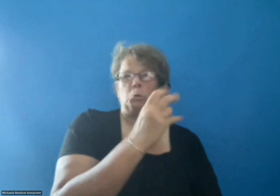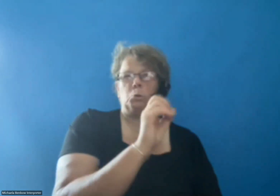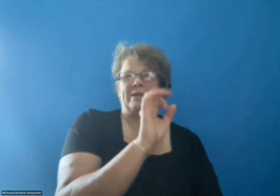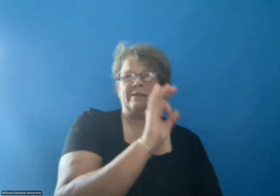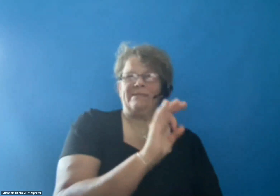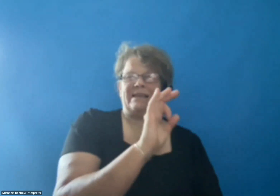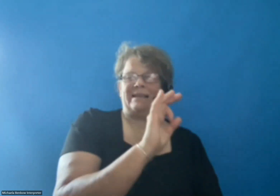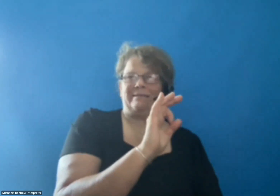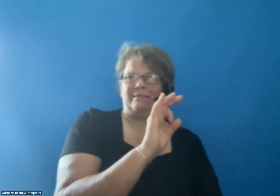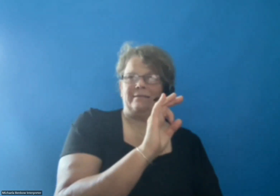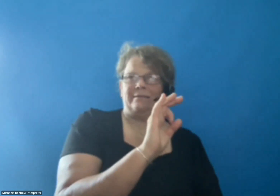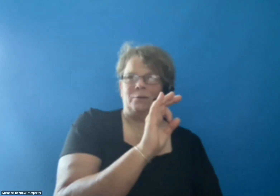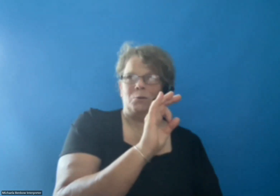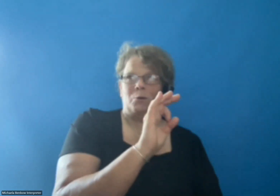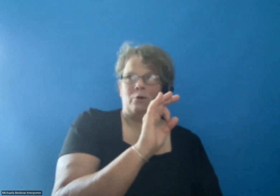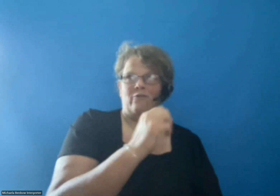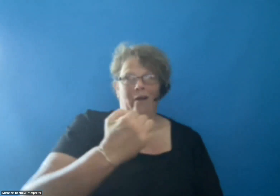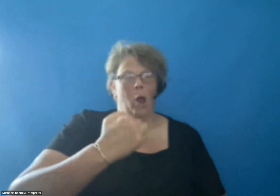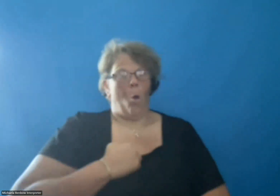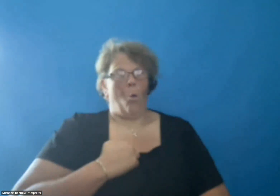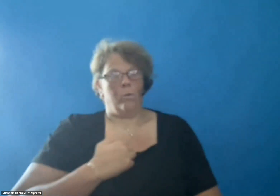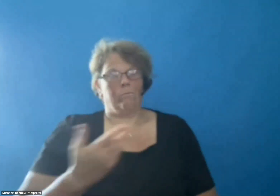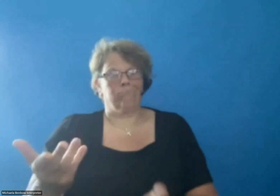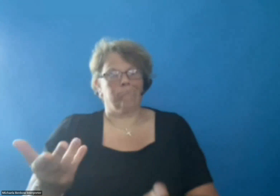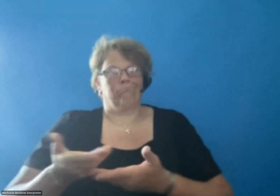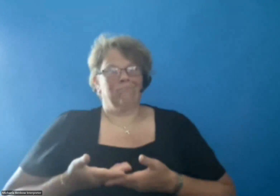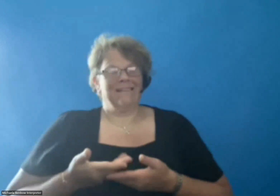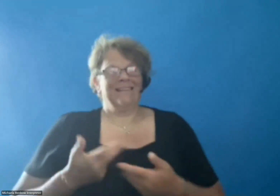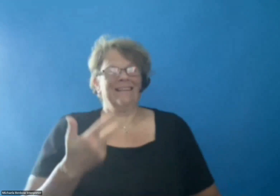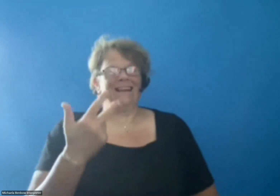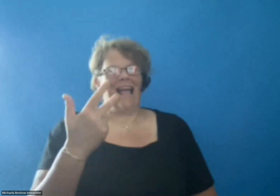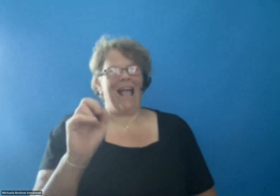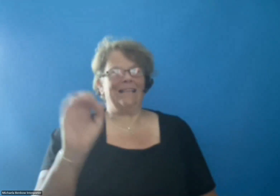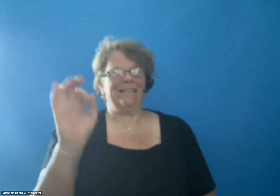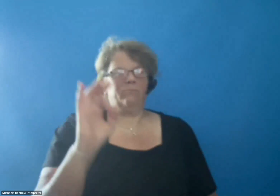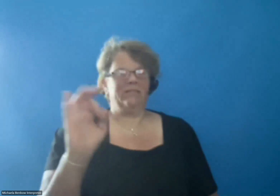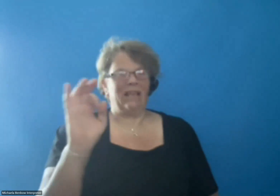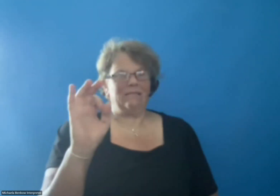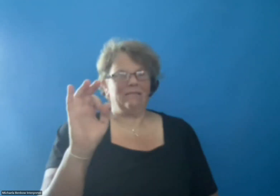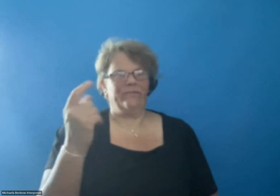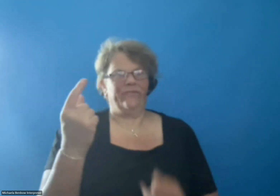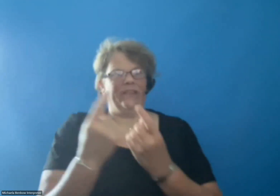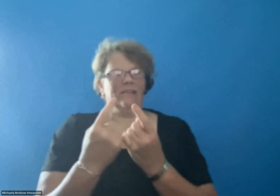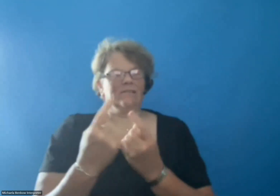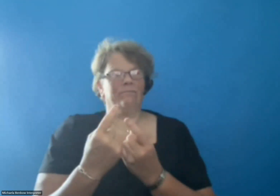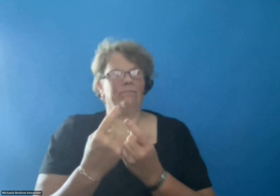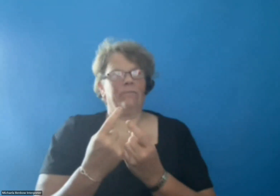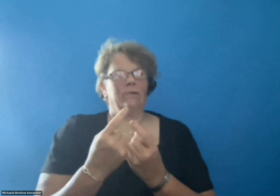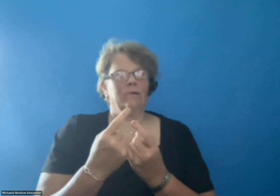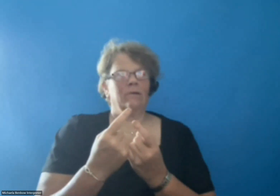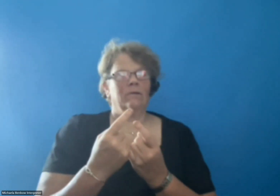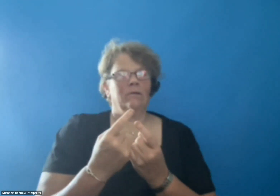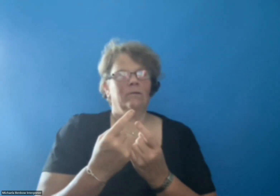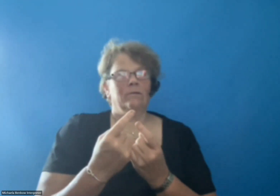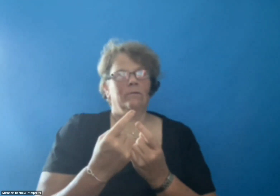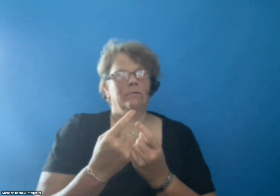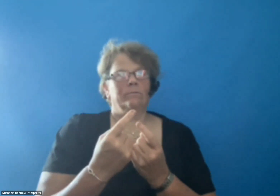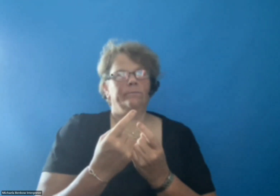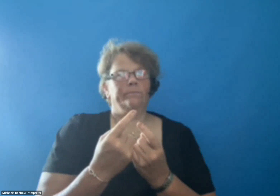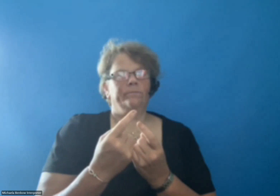of an individual population. There's 80% of factors, largely actually